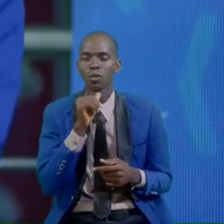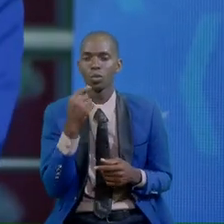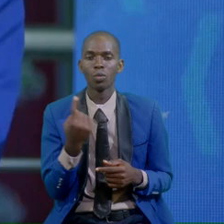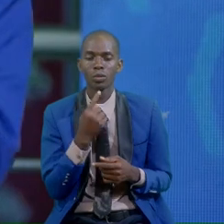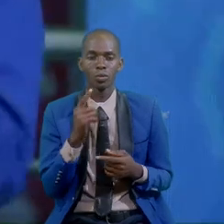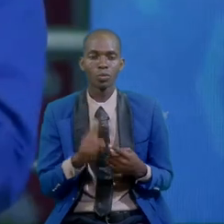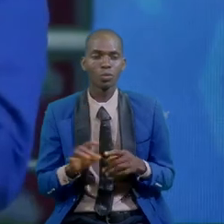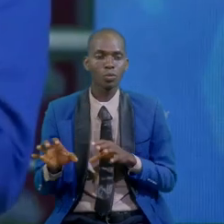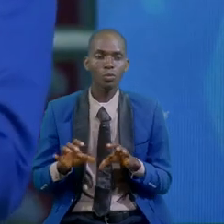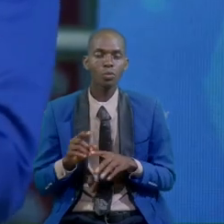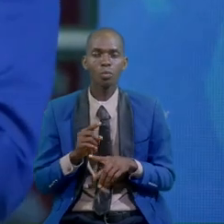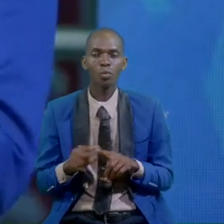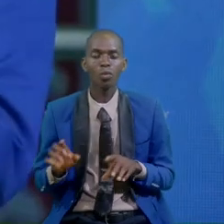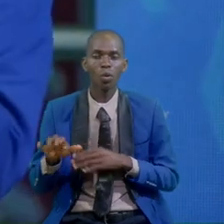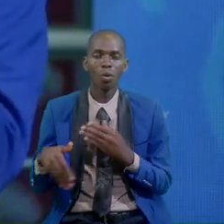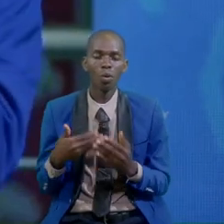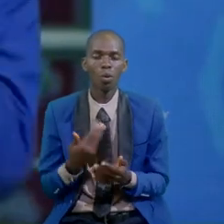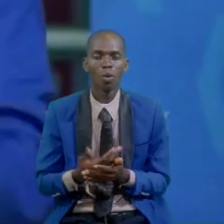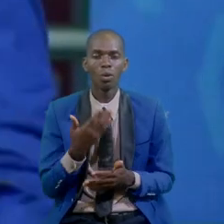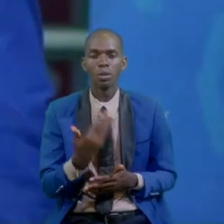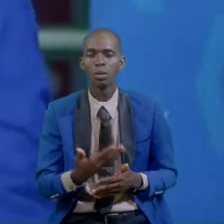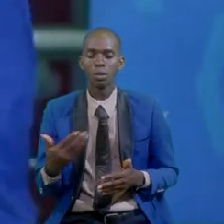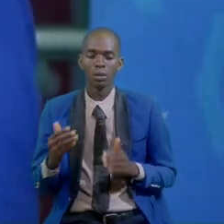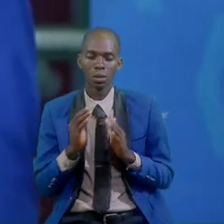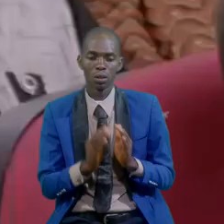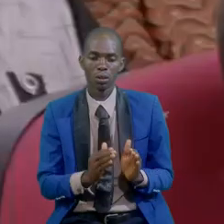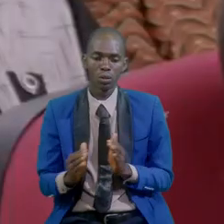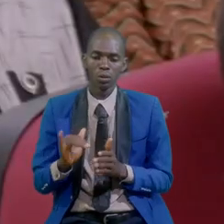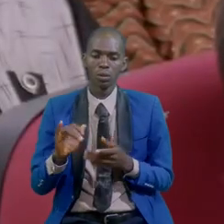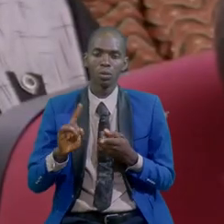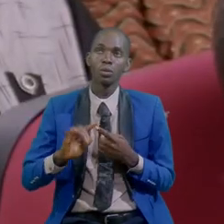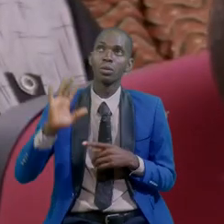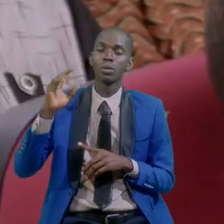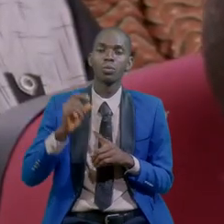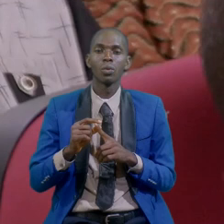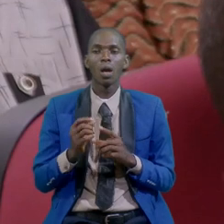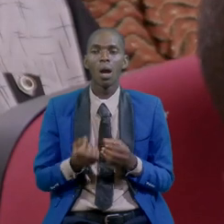according to his word, but to do all things. How many things?